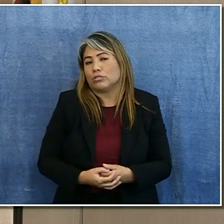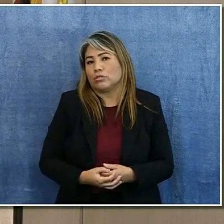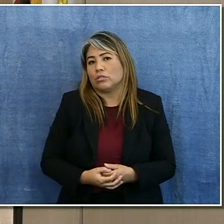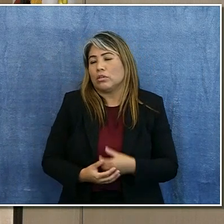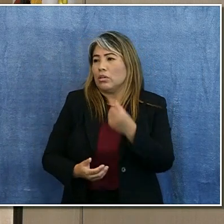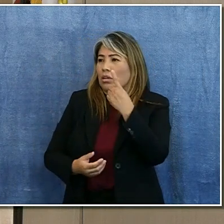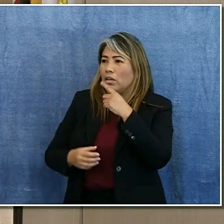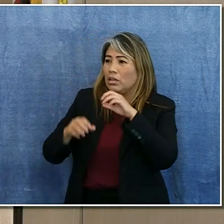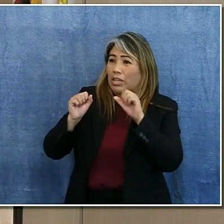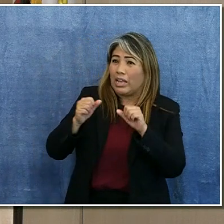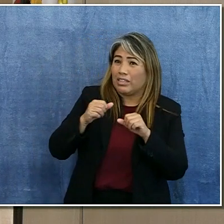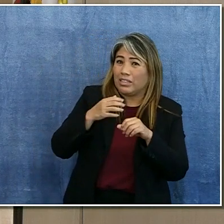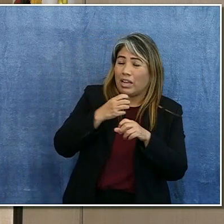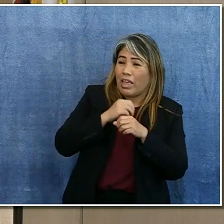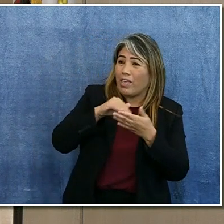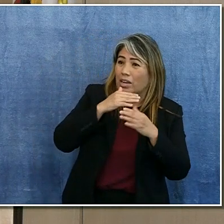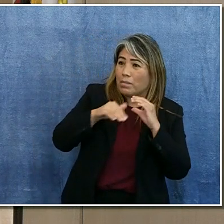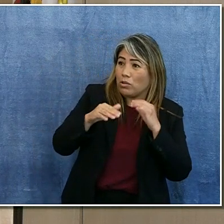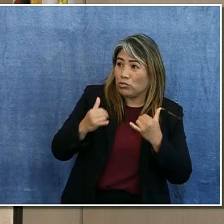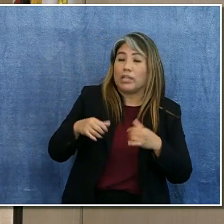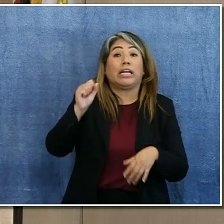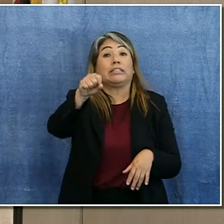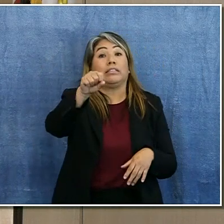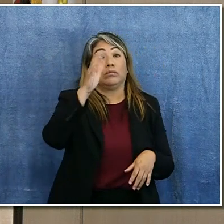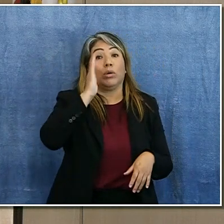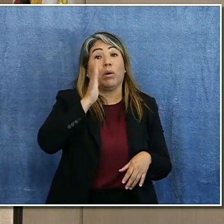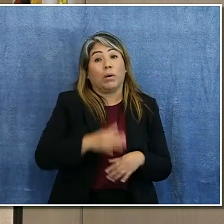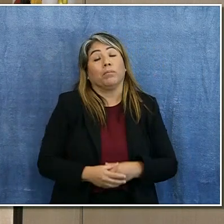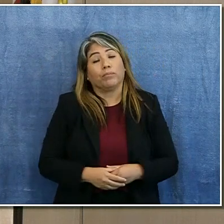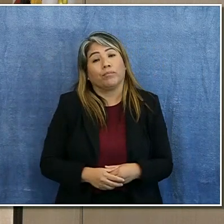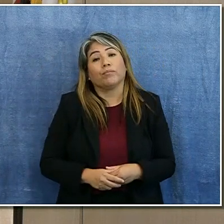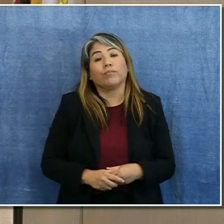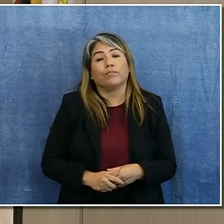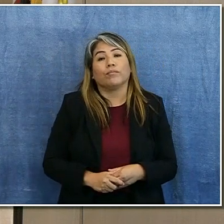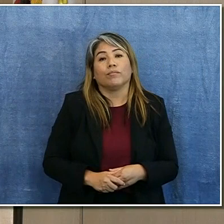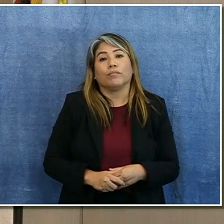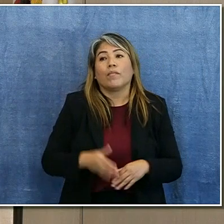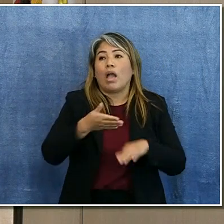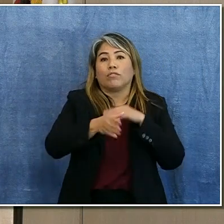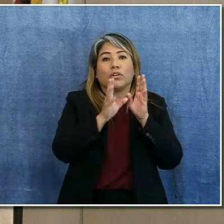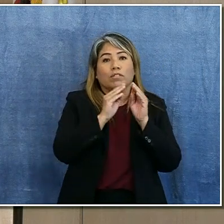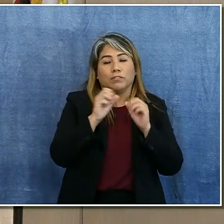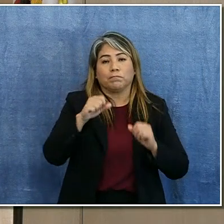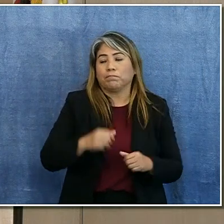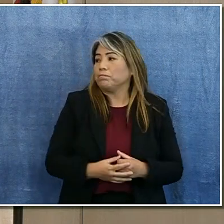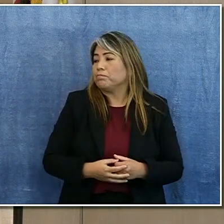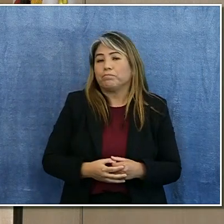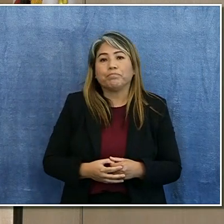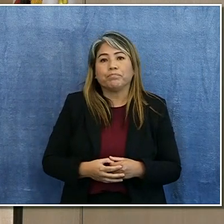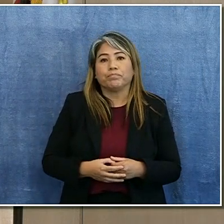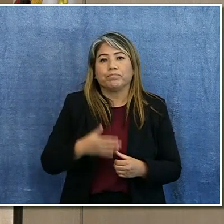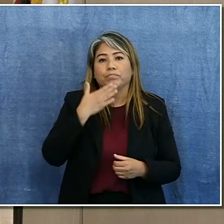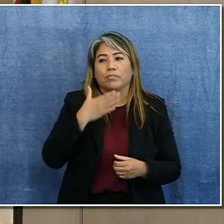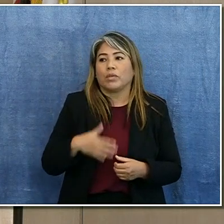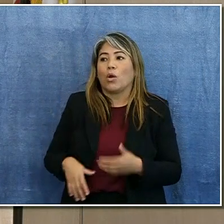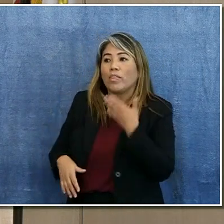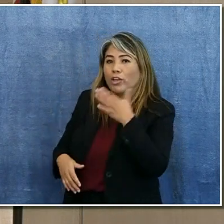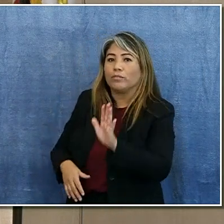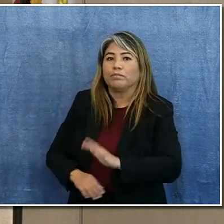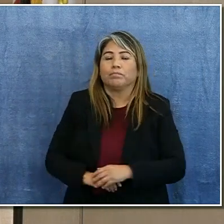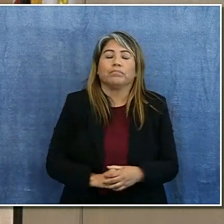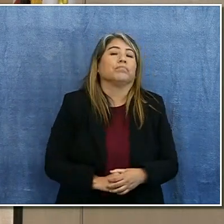Can I get that info emailed today? Yes, we can get that to you today after the press conference. Thank you. Thank you very